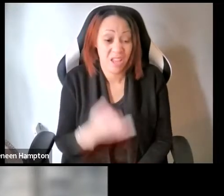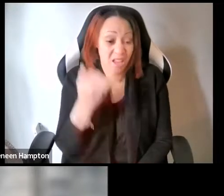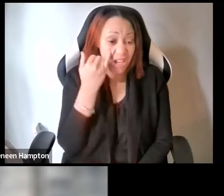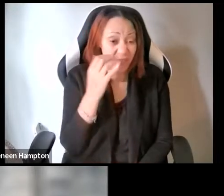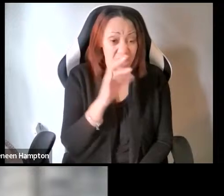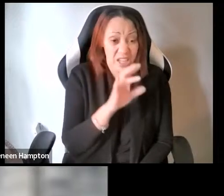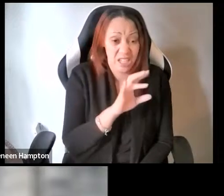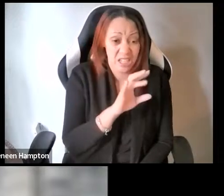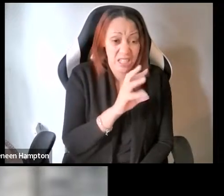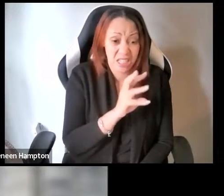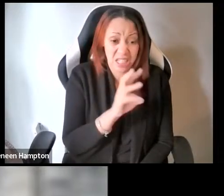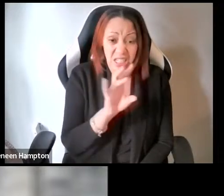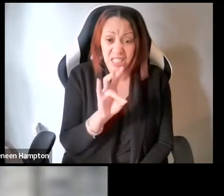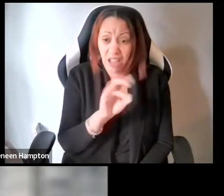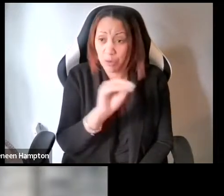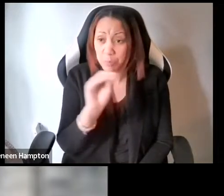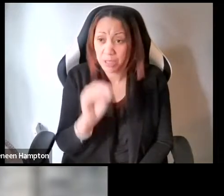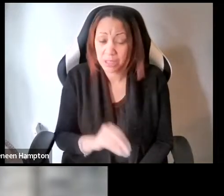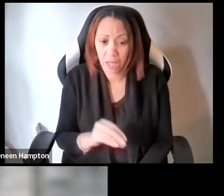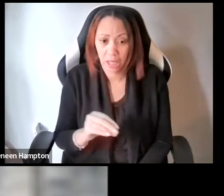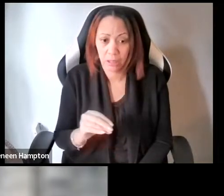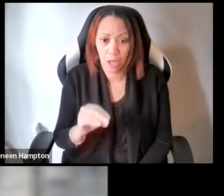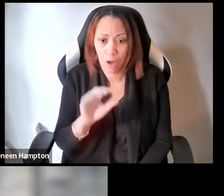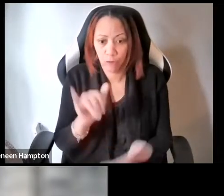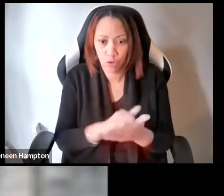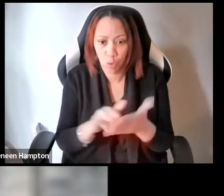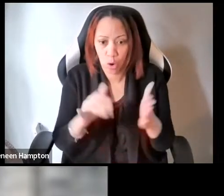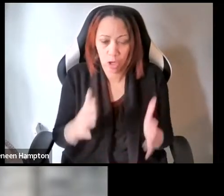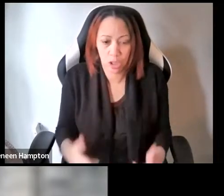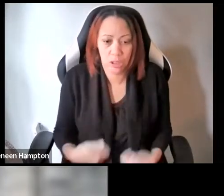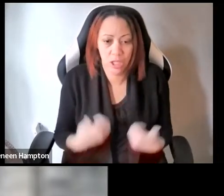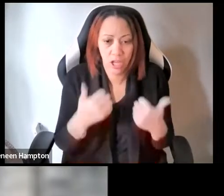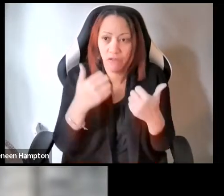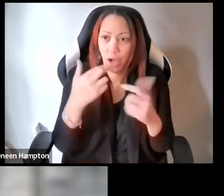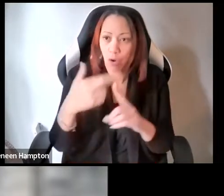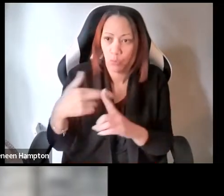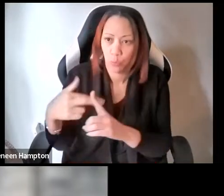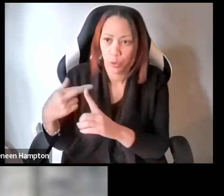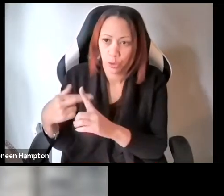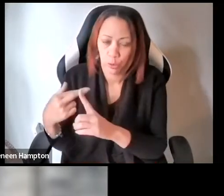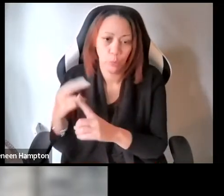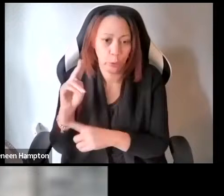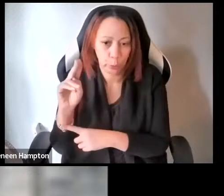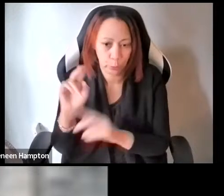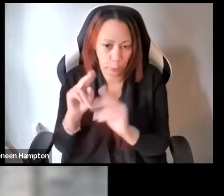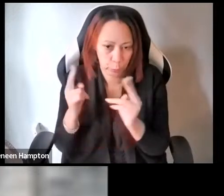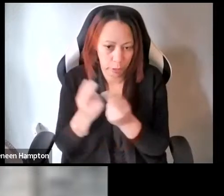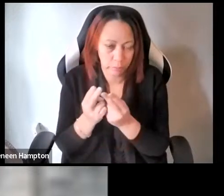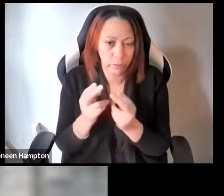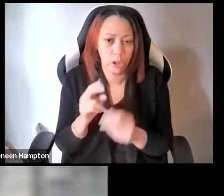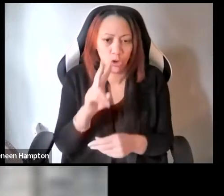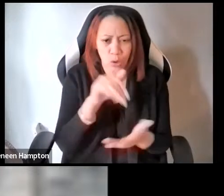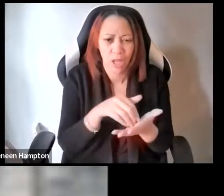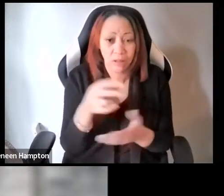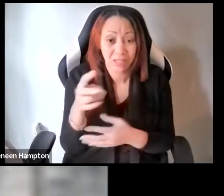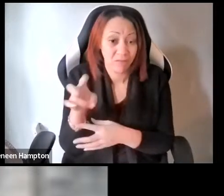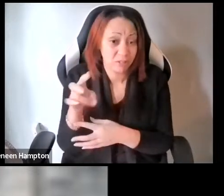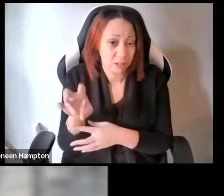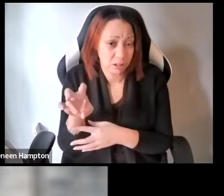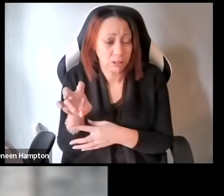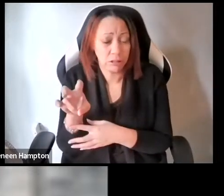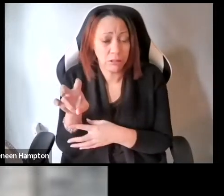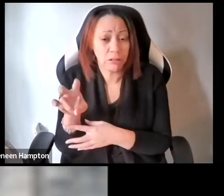of New Yorkers live in rental units, which is a Furman Center 2017 statistic, is it realistic to